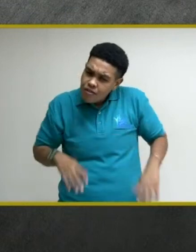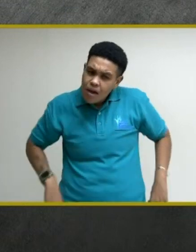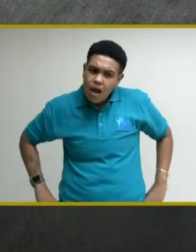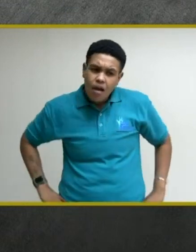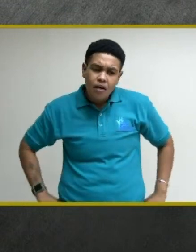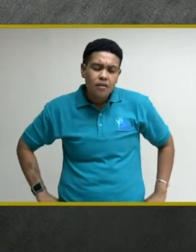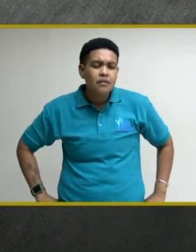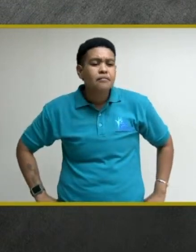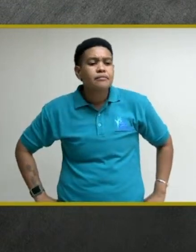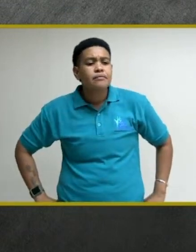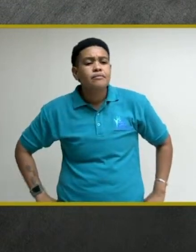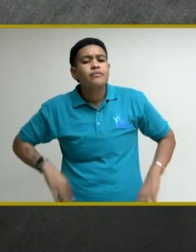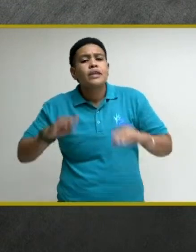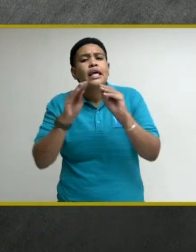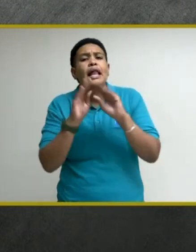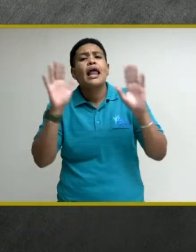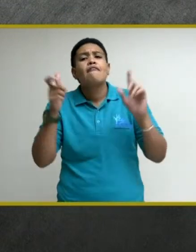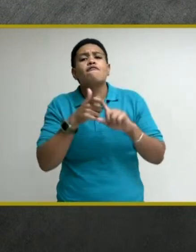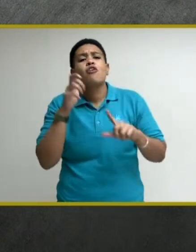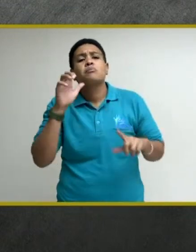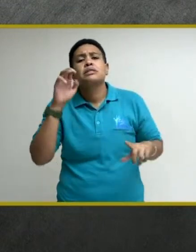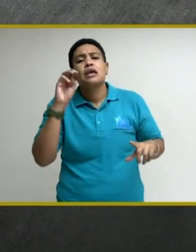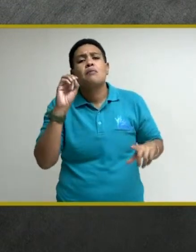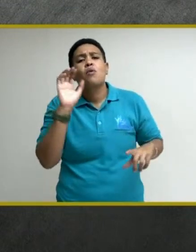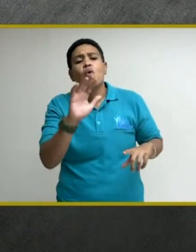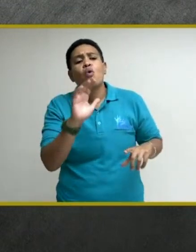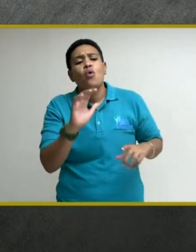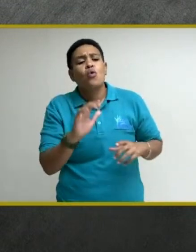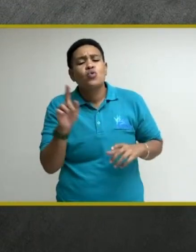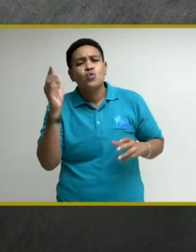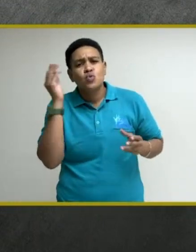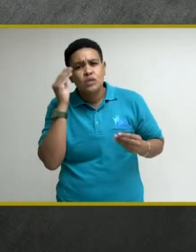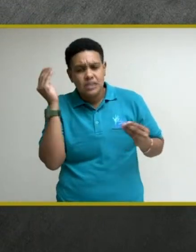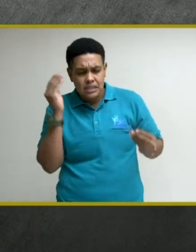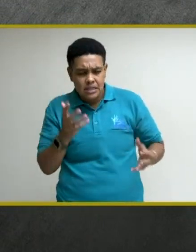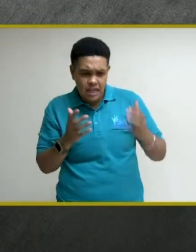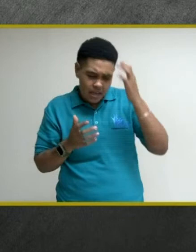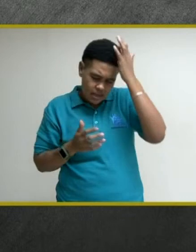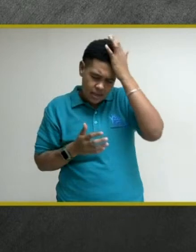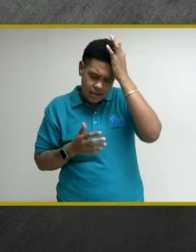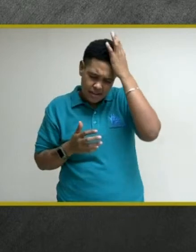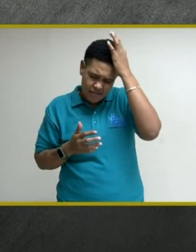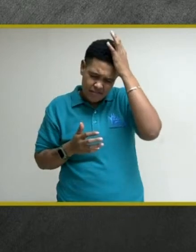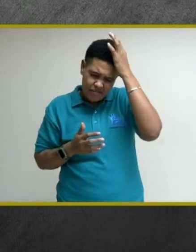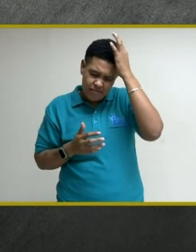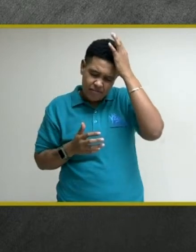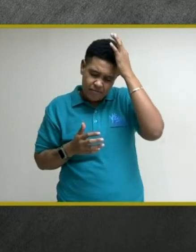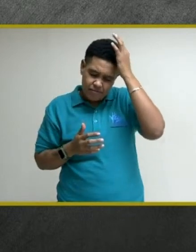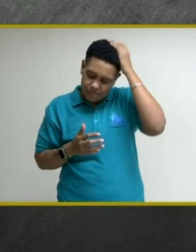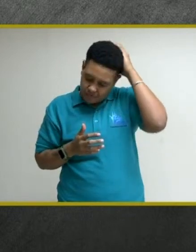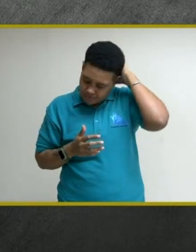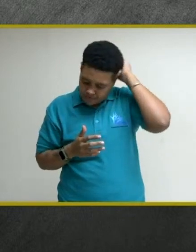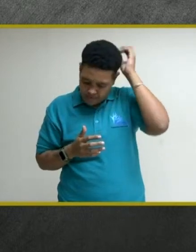The clarification was from CMO. You said, I heard you say 80% of the